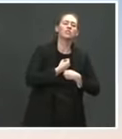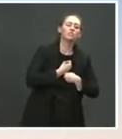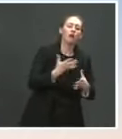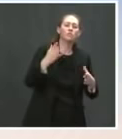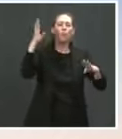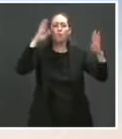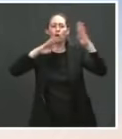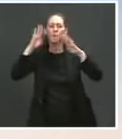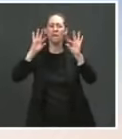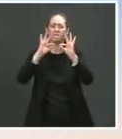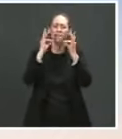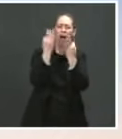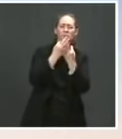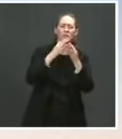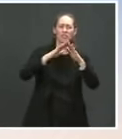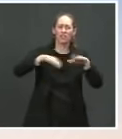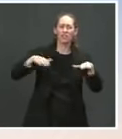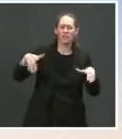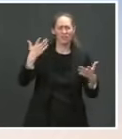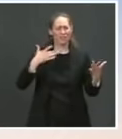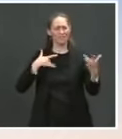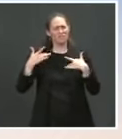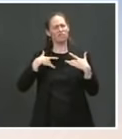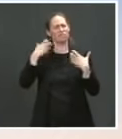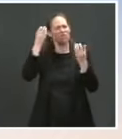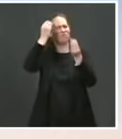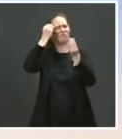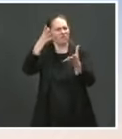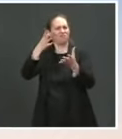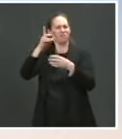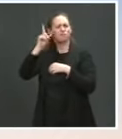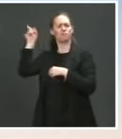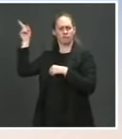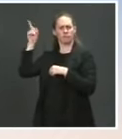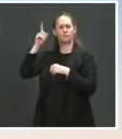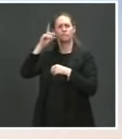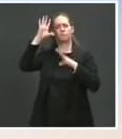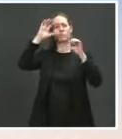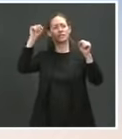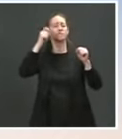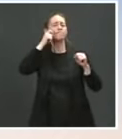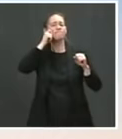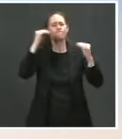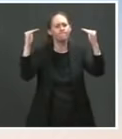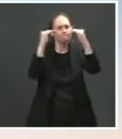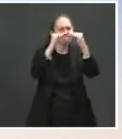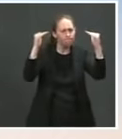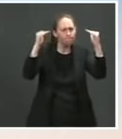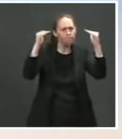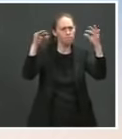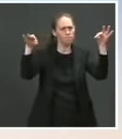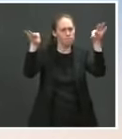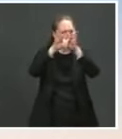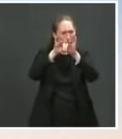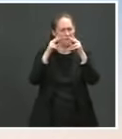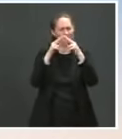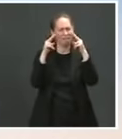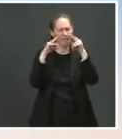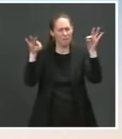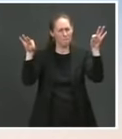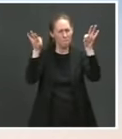should know is that the president sees racial equity as a central focus of his presidency, and